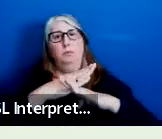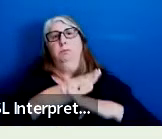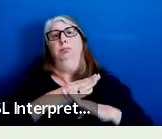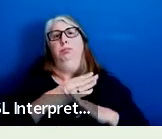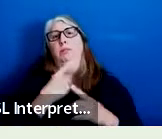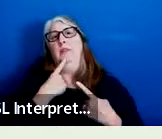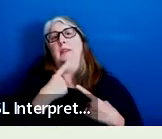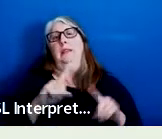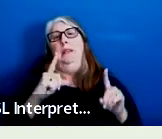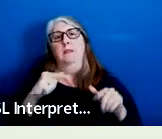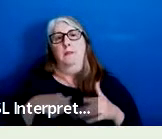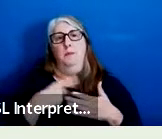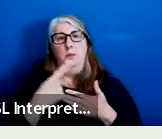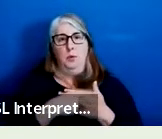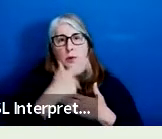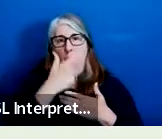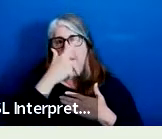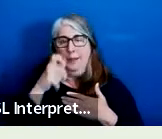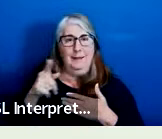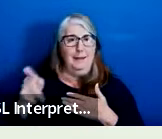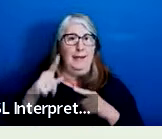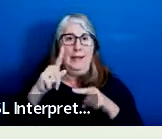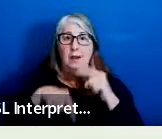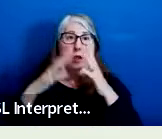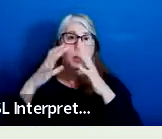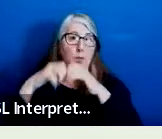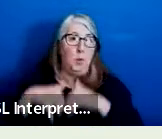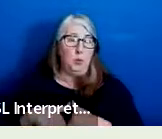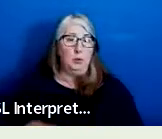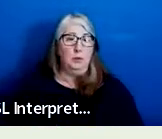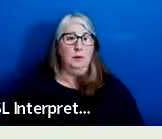composting program because they are not compostable.